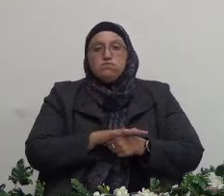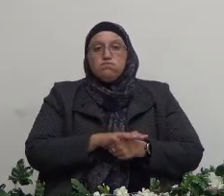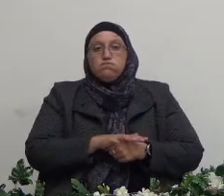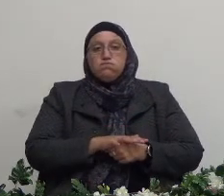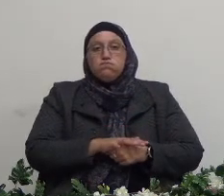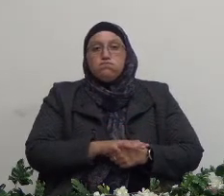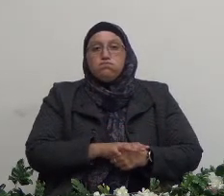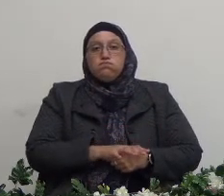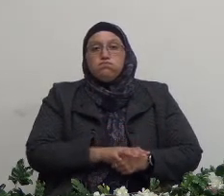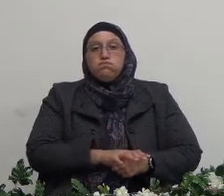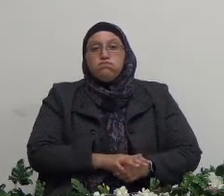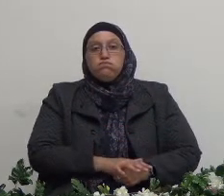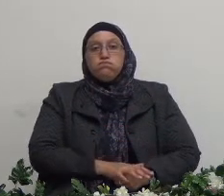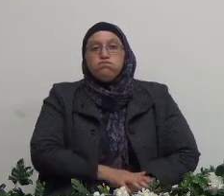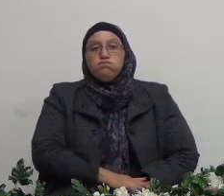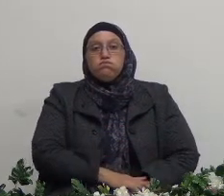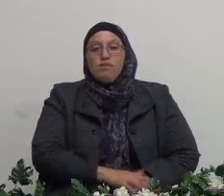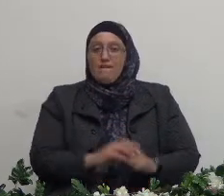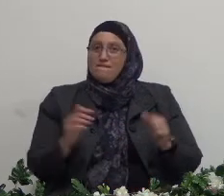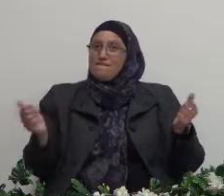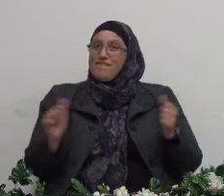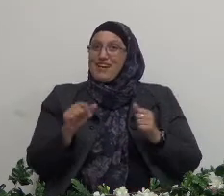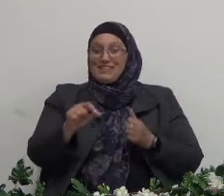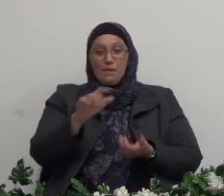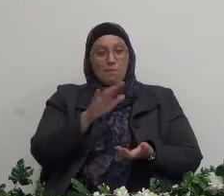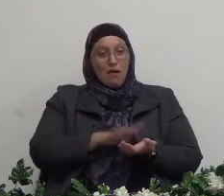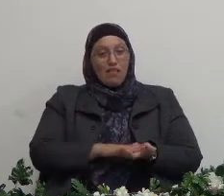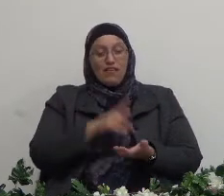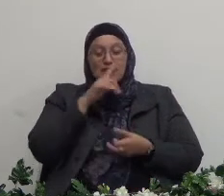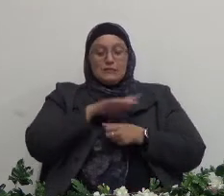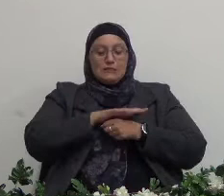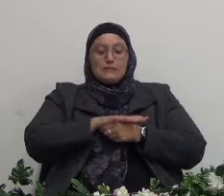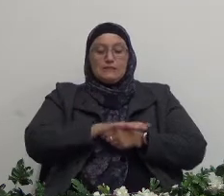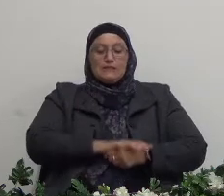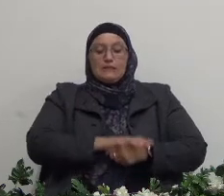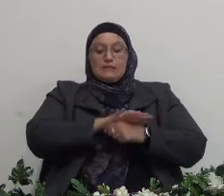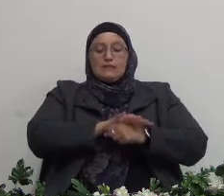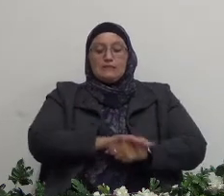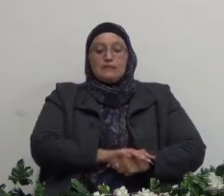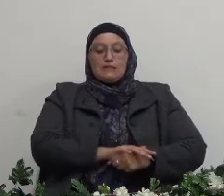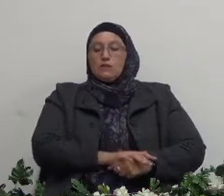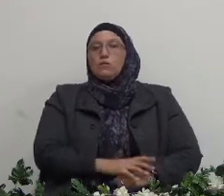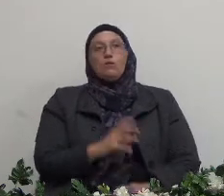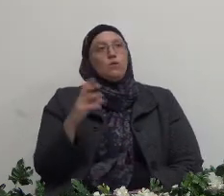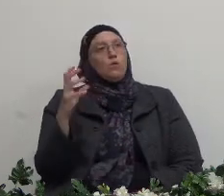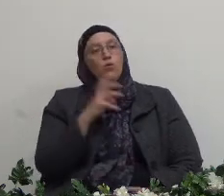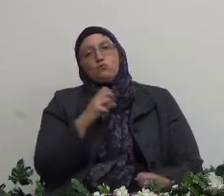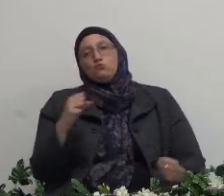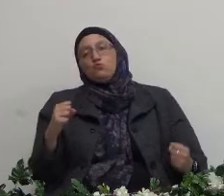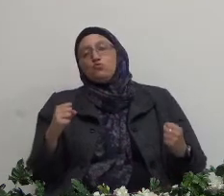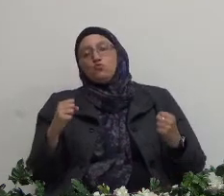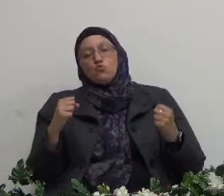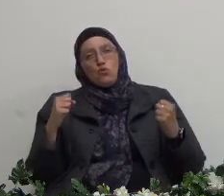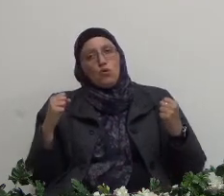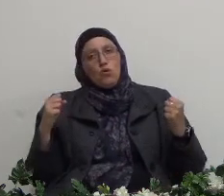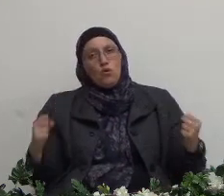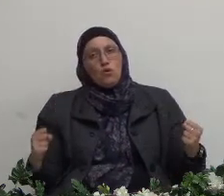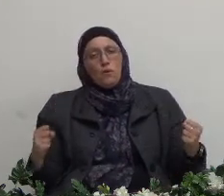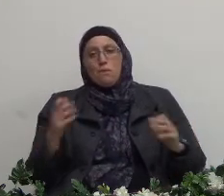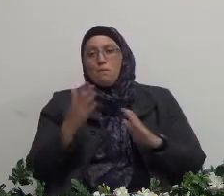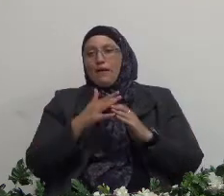their ability to suppress or repress this desire becomes much stronger when it comes to what's